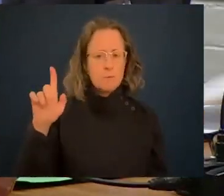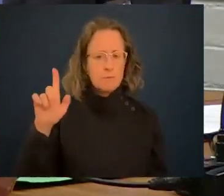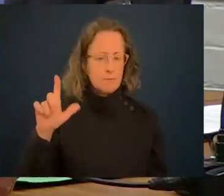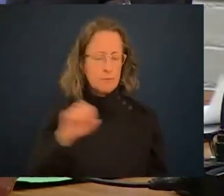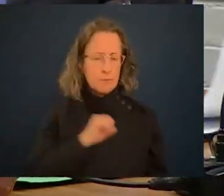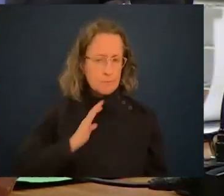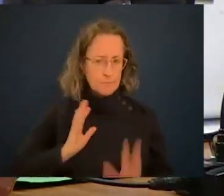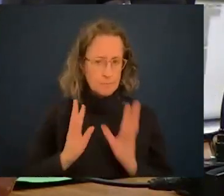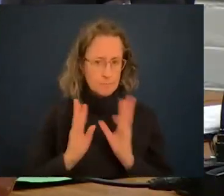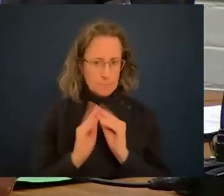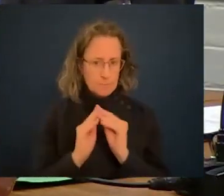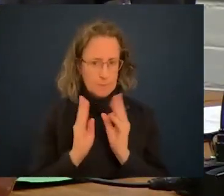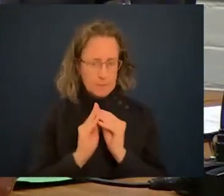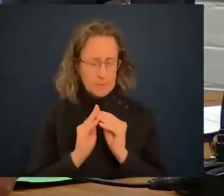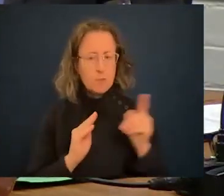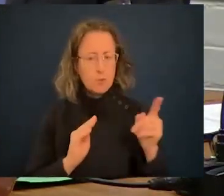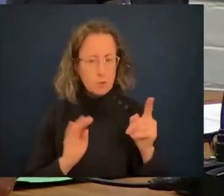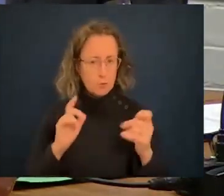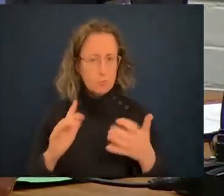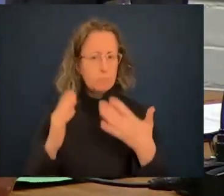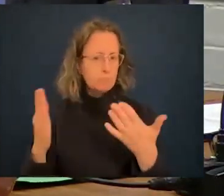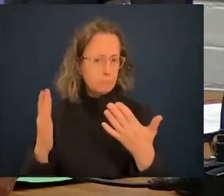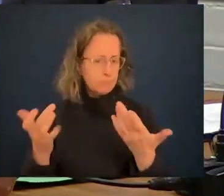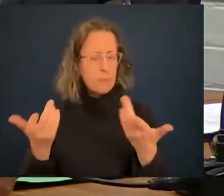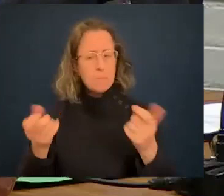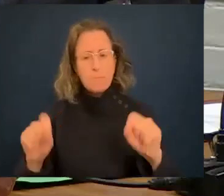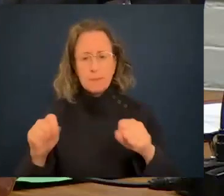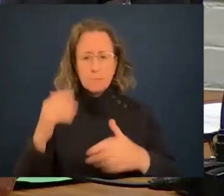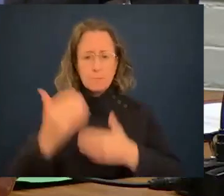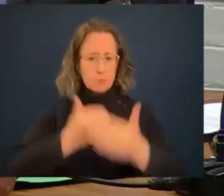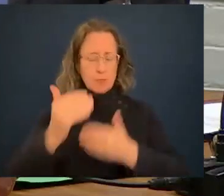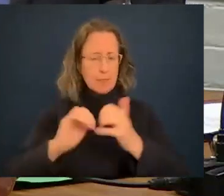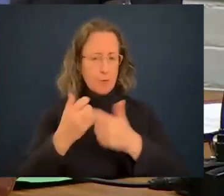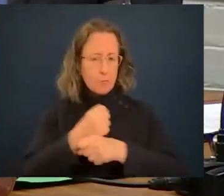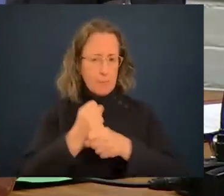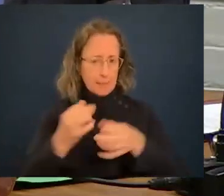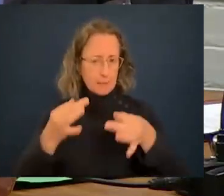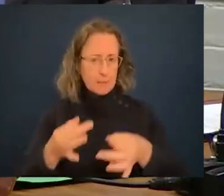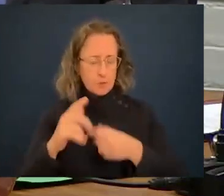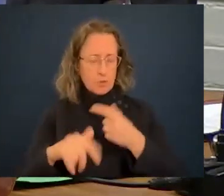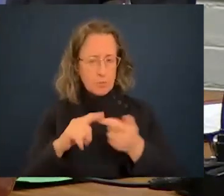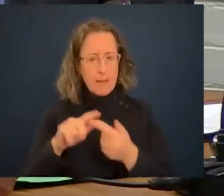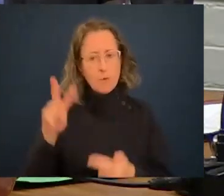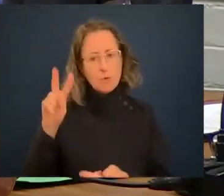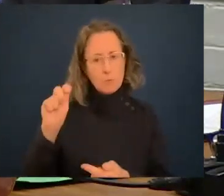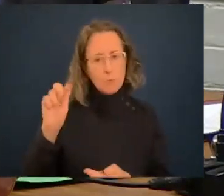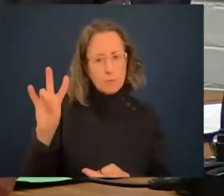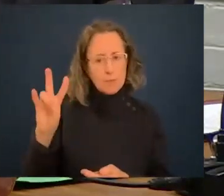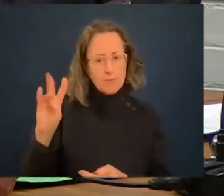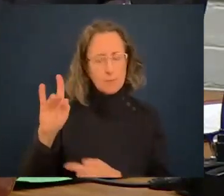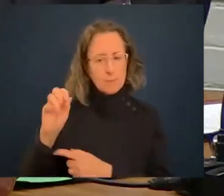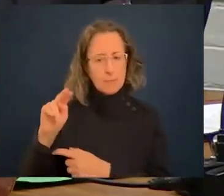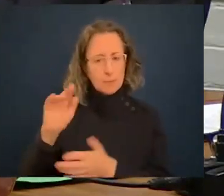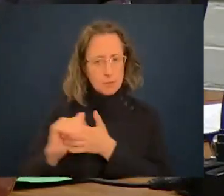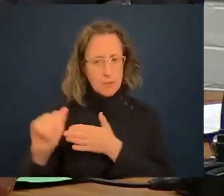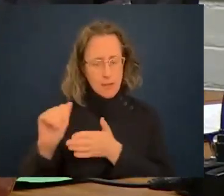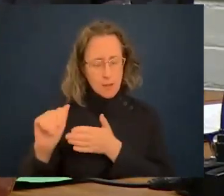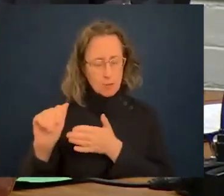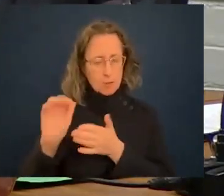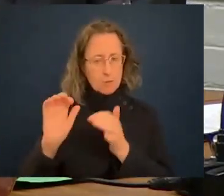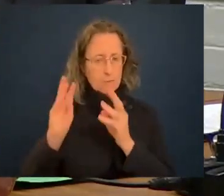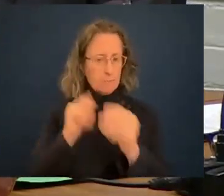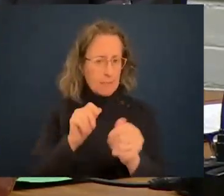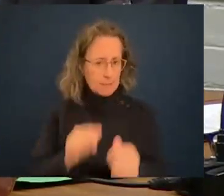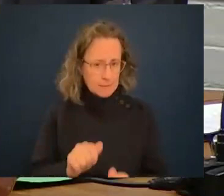discussed a possible process to allocating the remaining local arpa funds approximately 2.7 million but during this discussion it